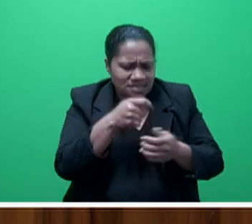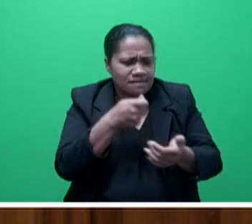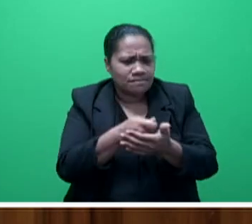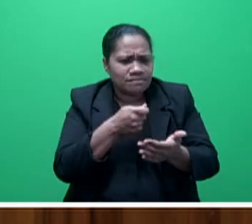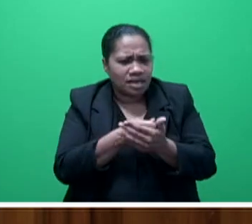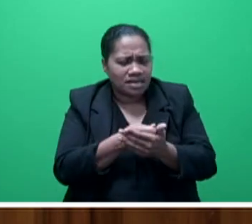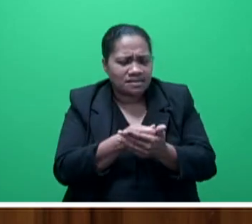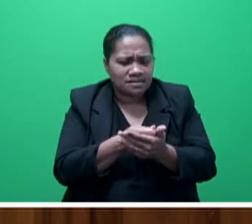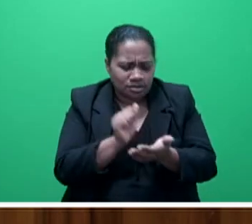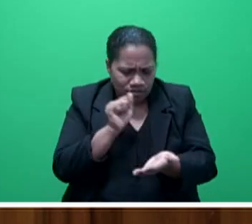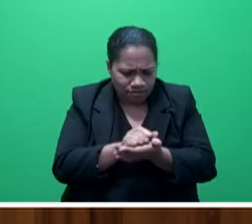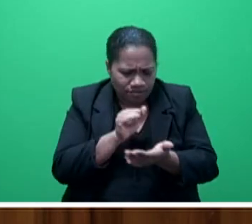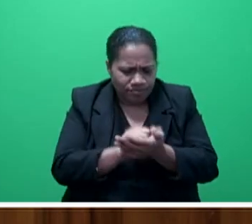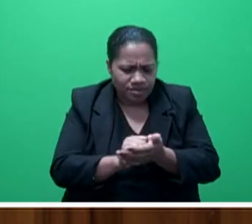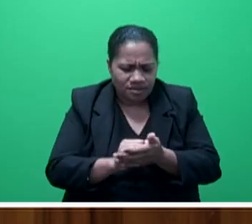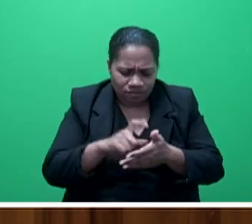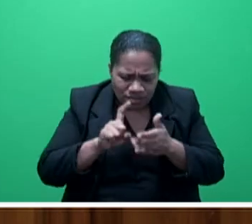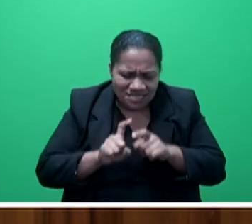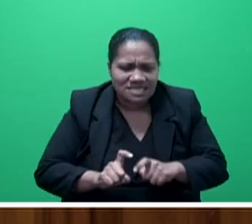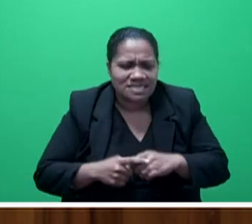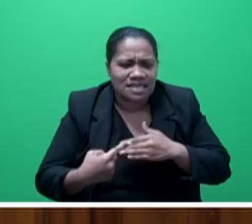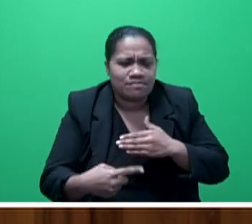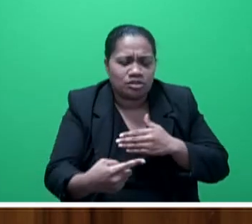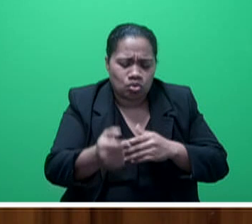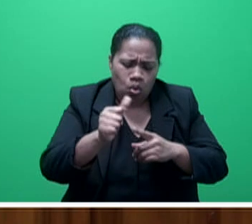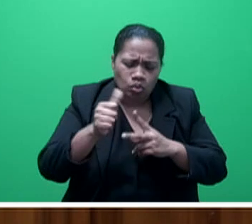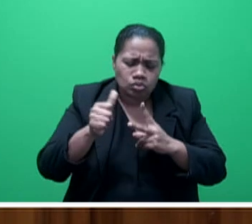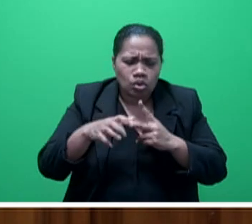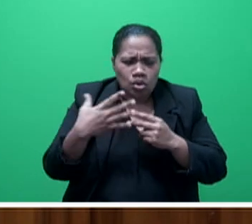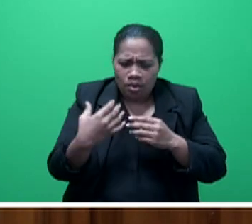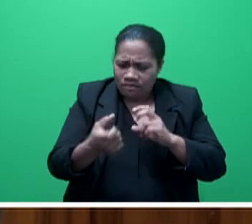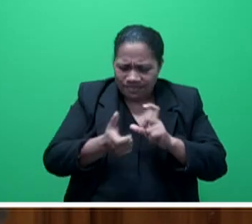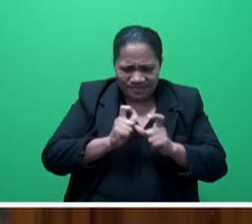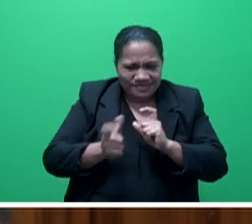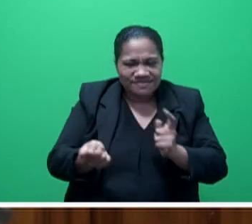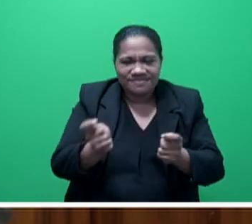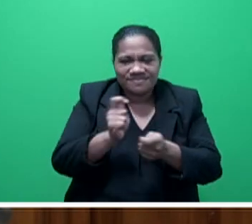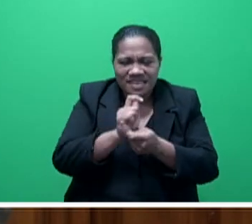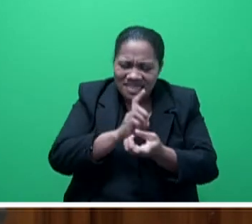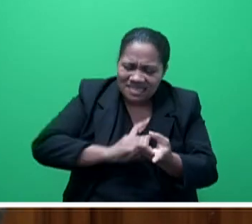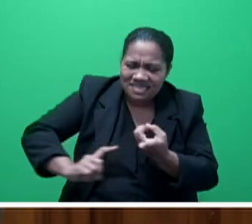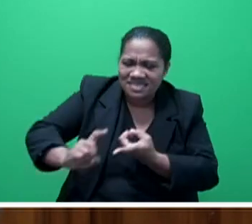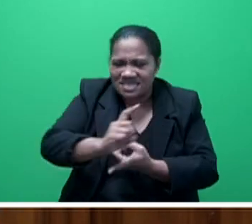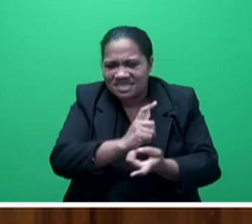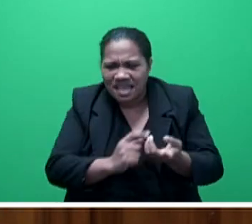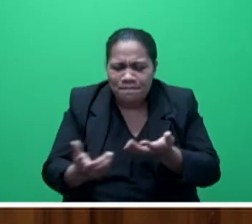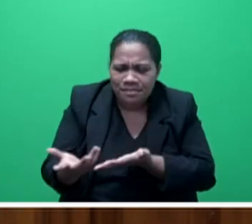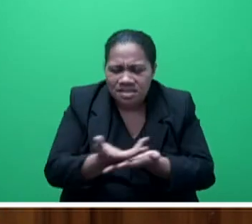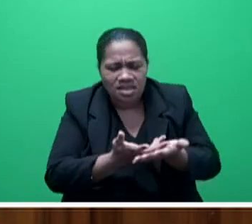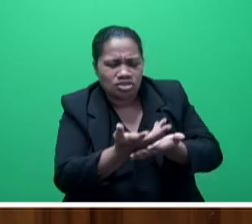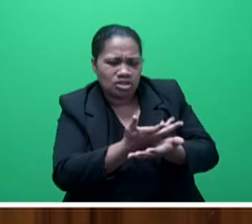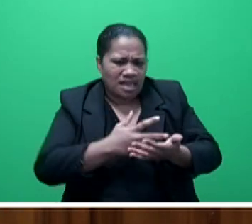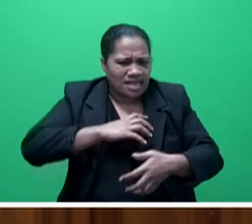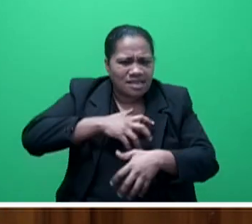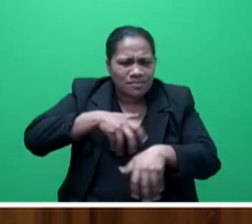and environmental sustainability, and also to drive climate change and disaster mitigation and adaptation initiatives. The